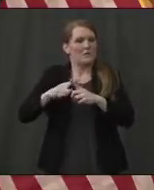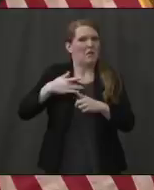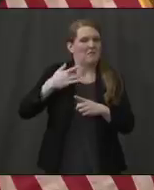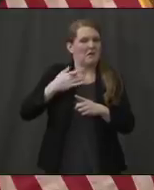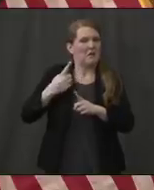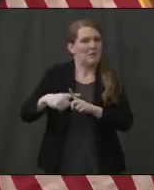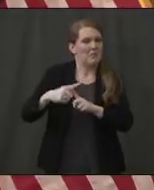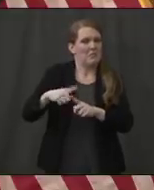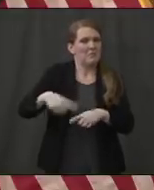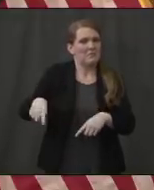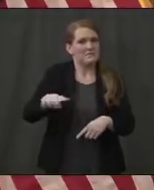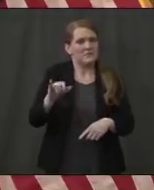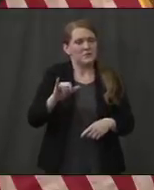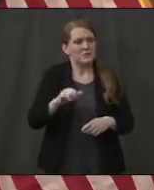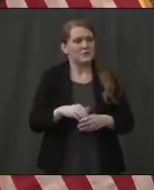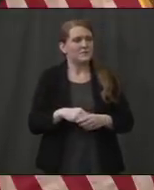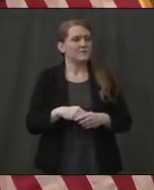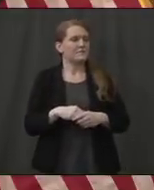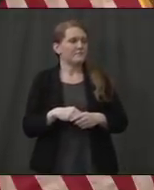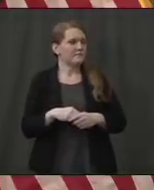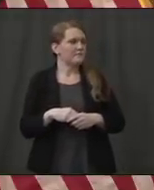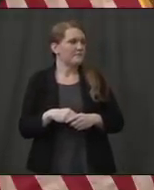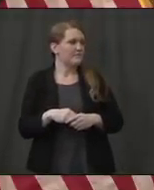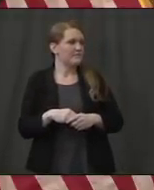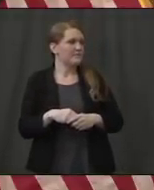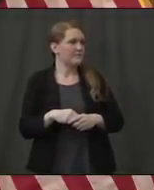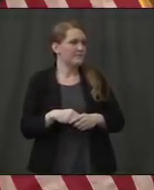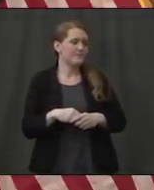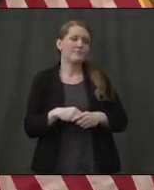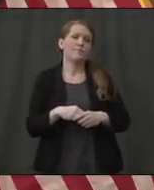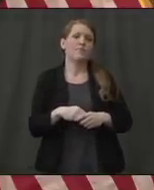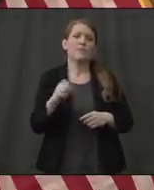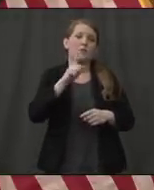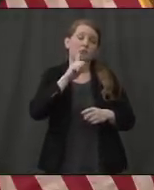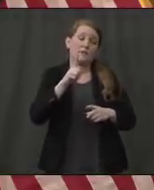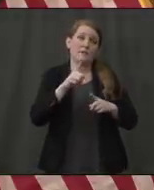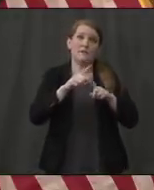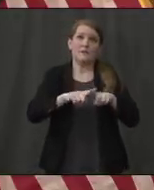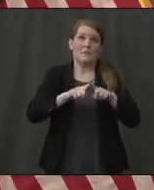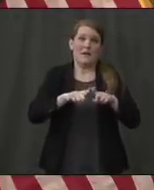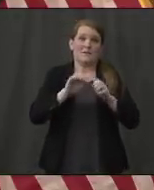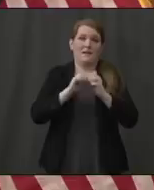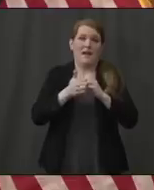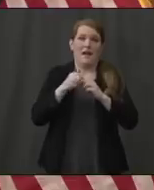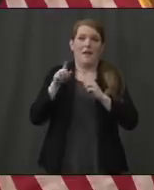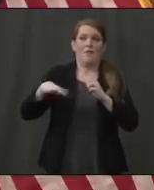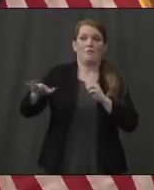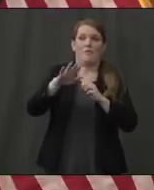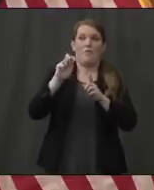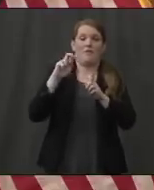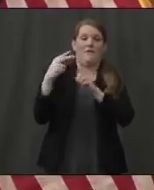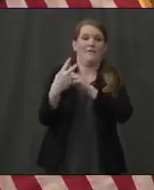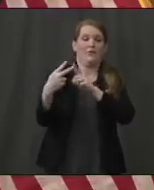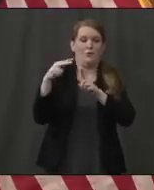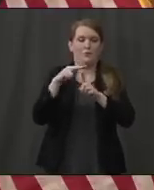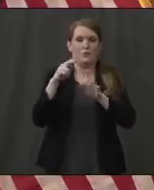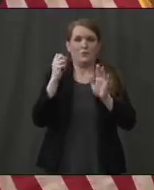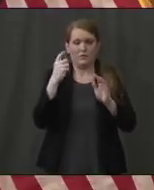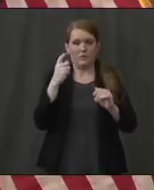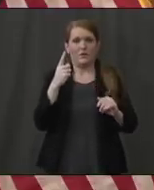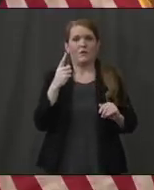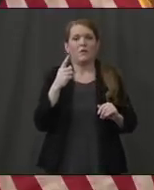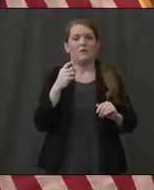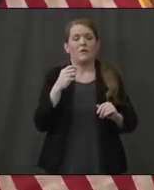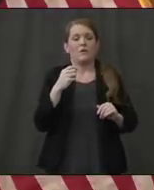don't think, I mean, it depends on how you want to characterize this. Everybody is very serious about the